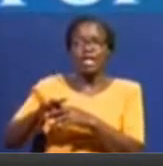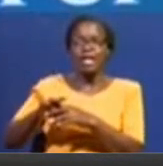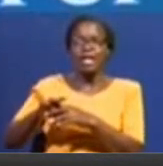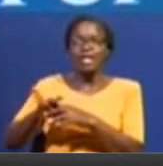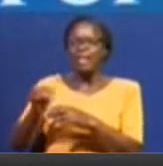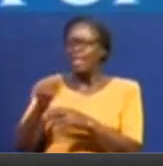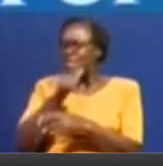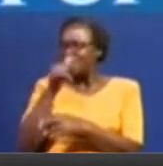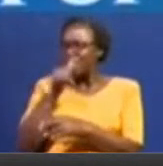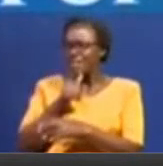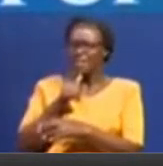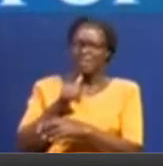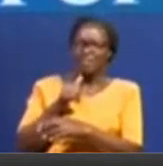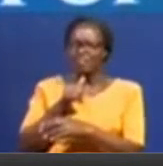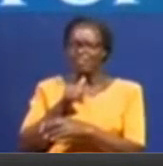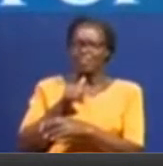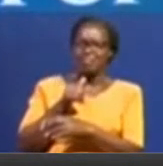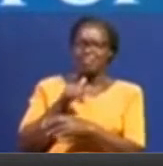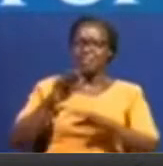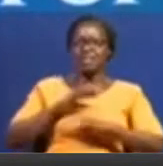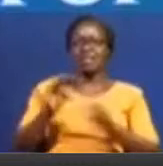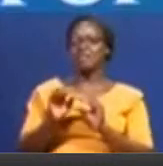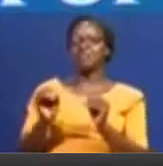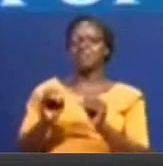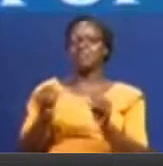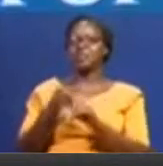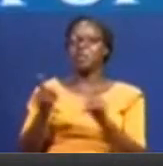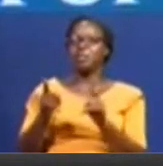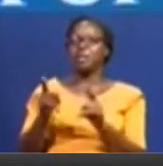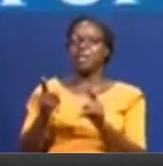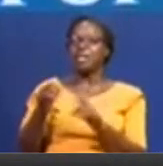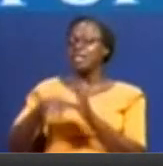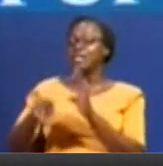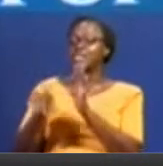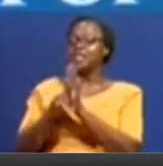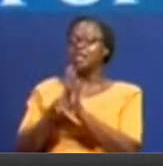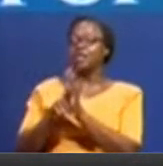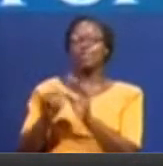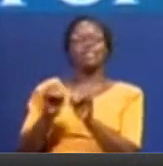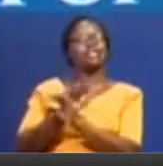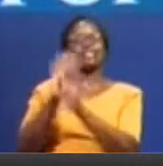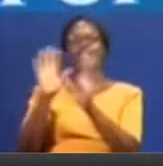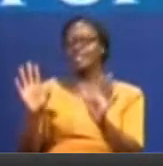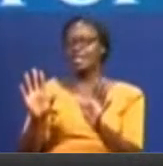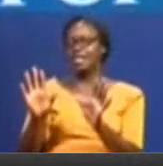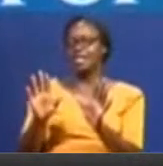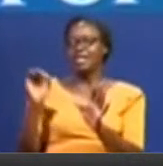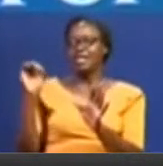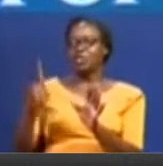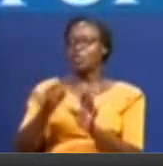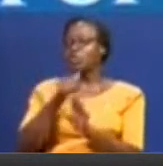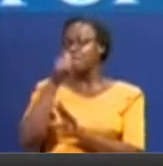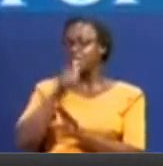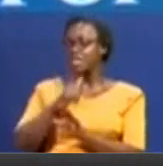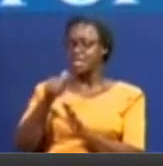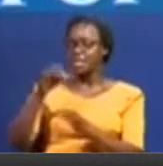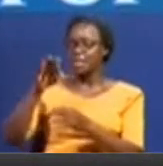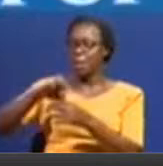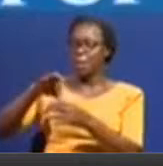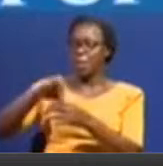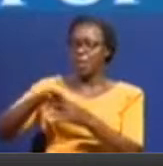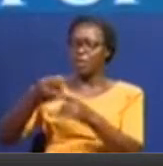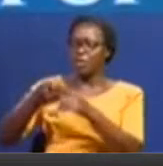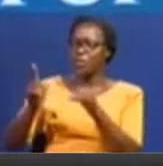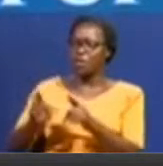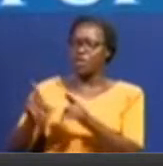that secret ballot is not adequate. But in terms of the law, I think the law is very clear. It is supposed to be a secret ballot.